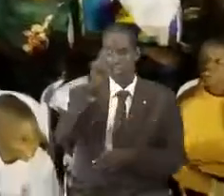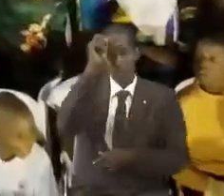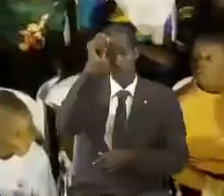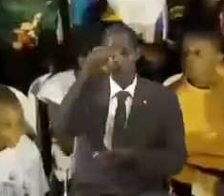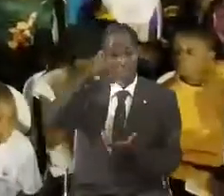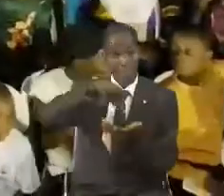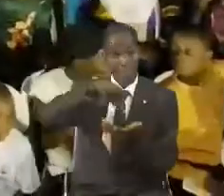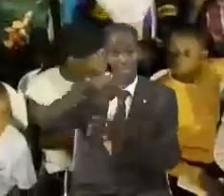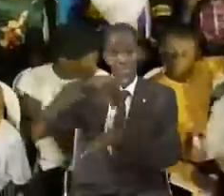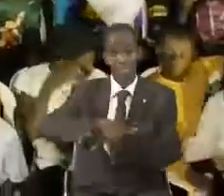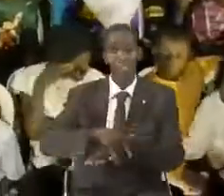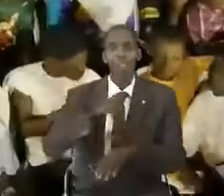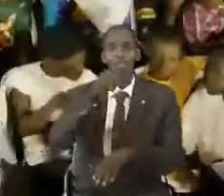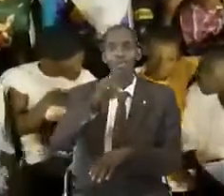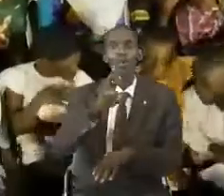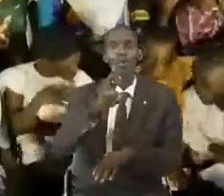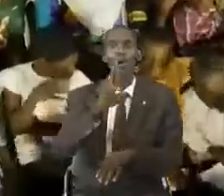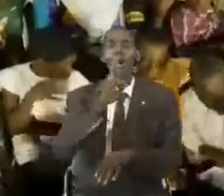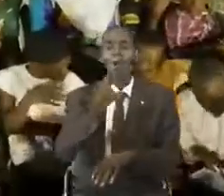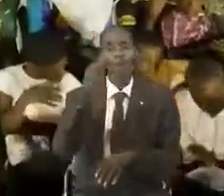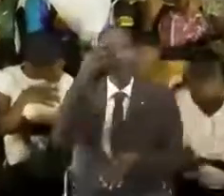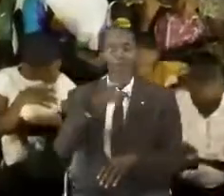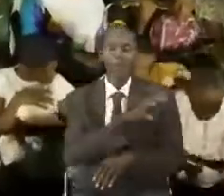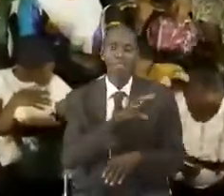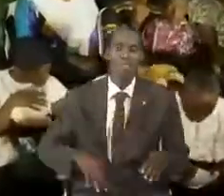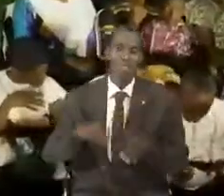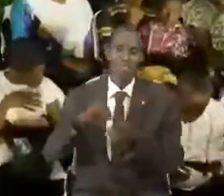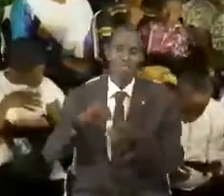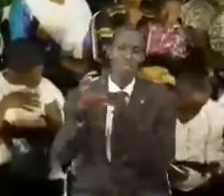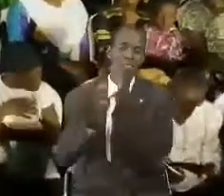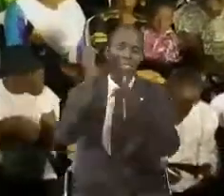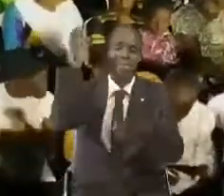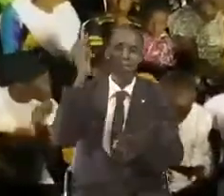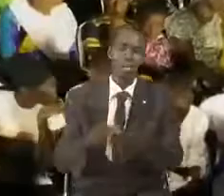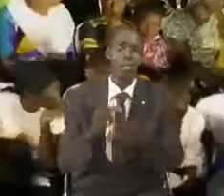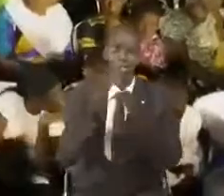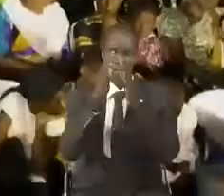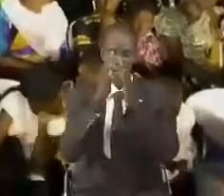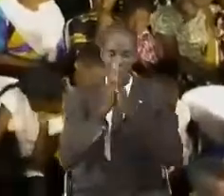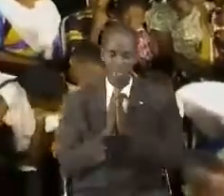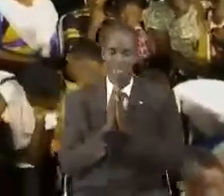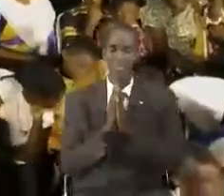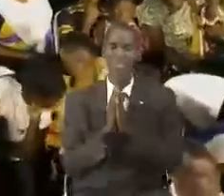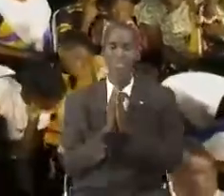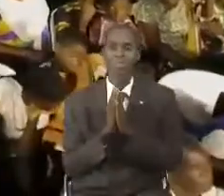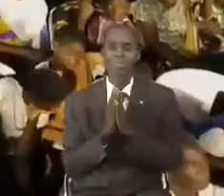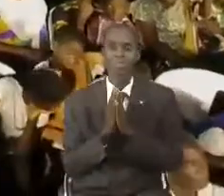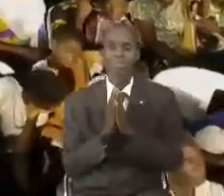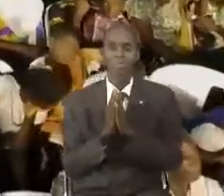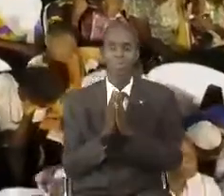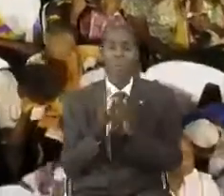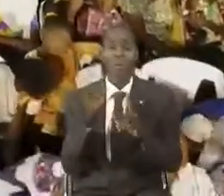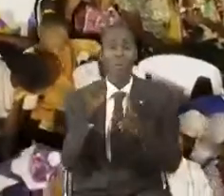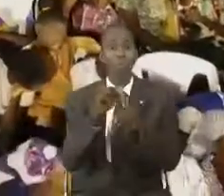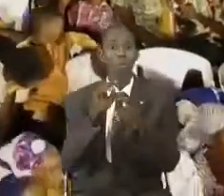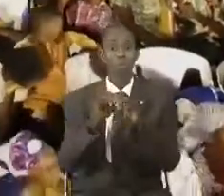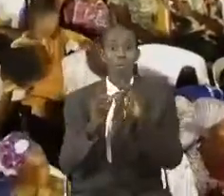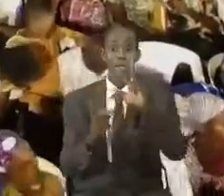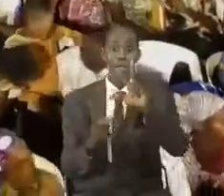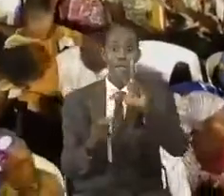God will do. Now that you understand, tonight you belong to Christ in